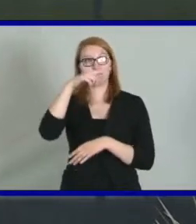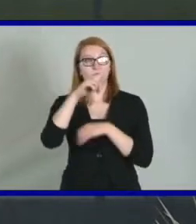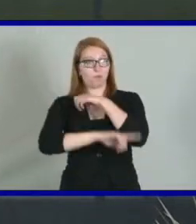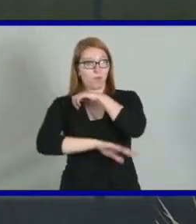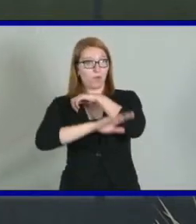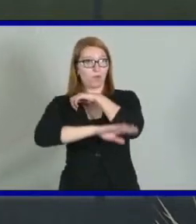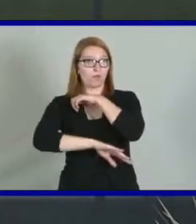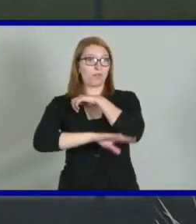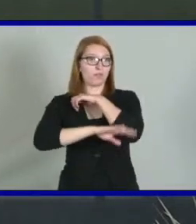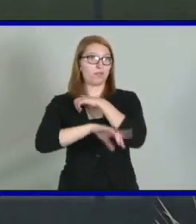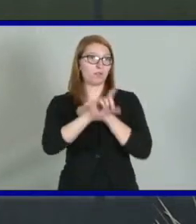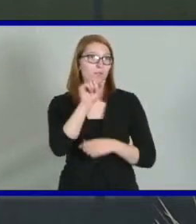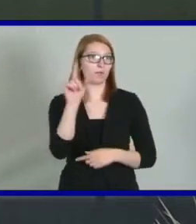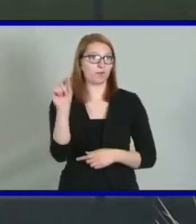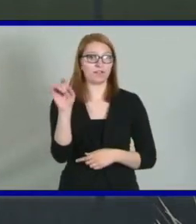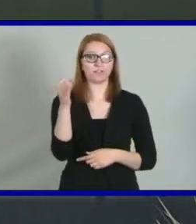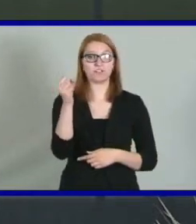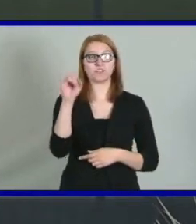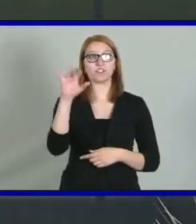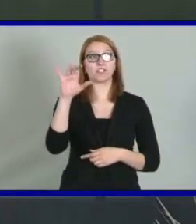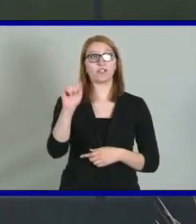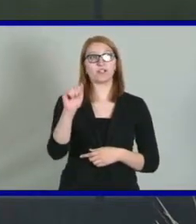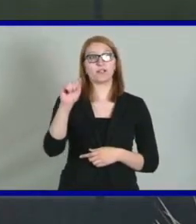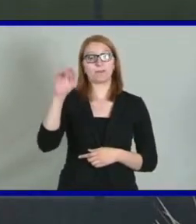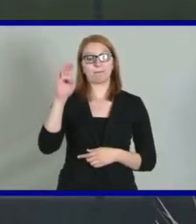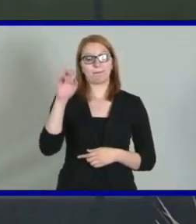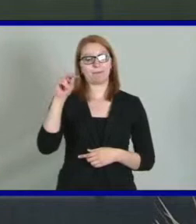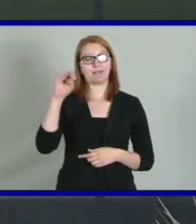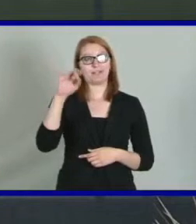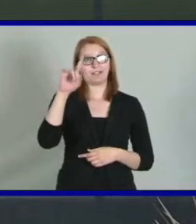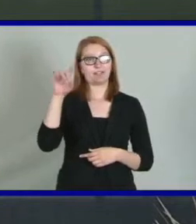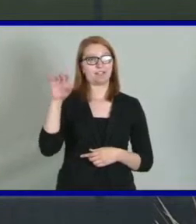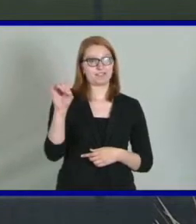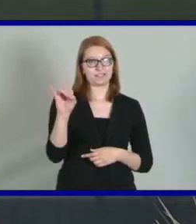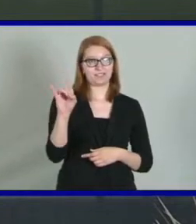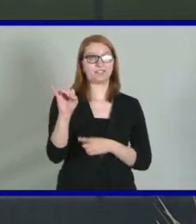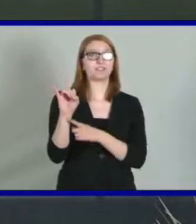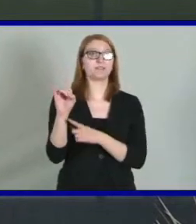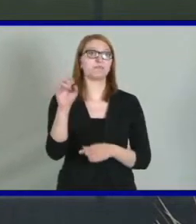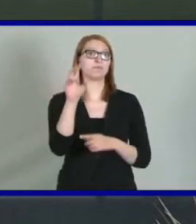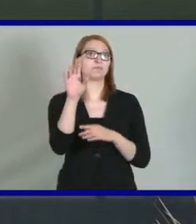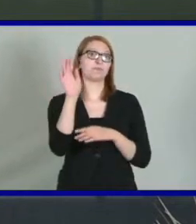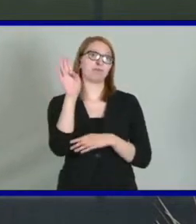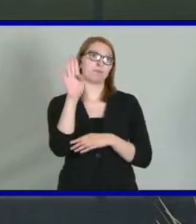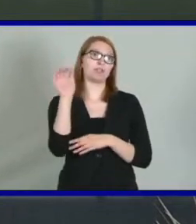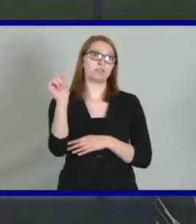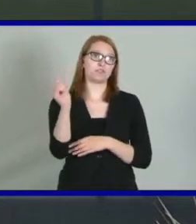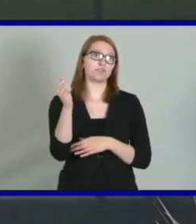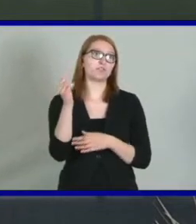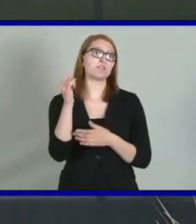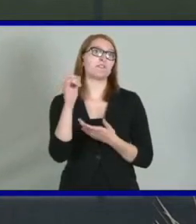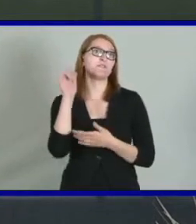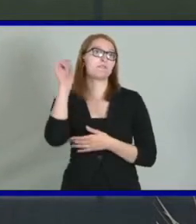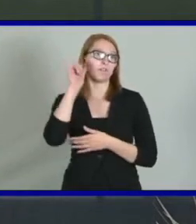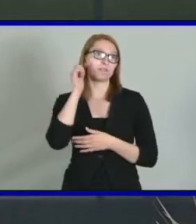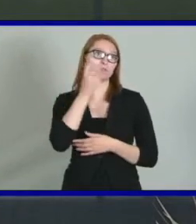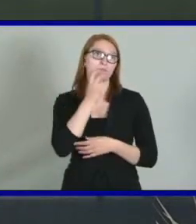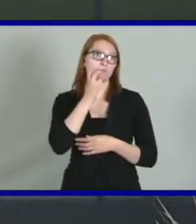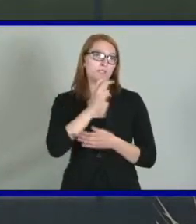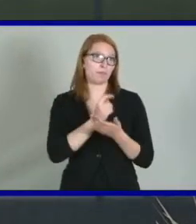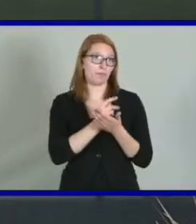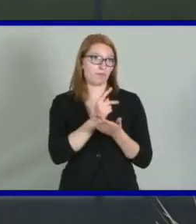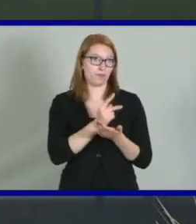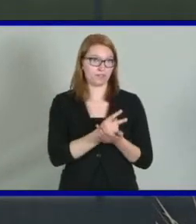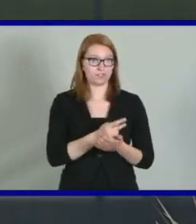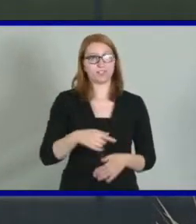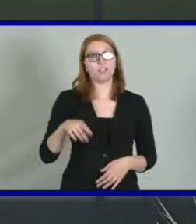Jessica Benizi with a Bachelor of Arts in Speech, Language, Pathology, and Audiology. Peyton Burkhammer with a